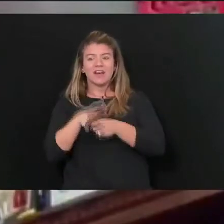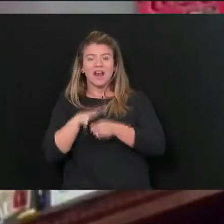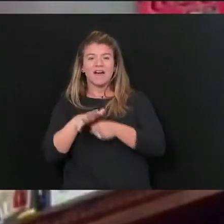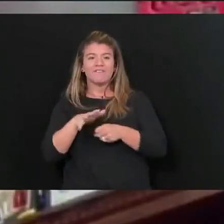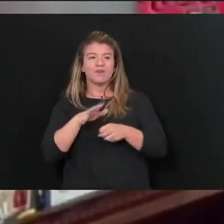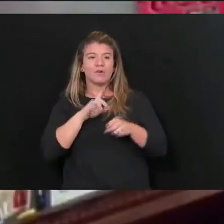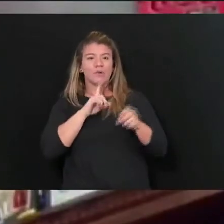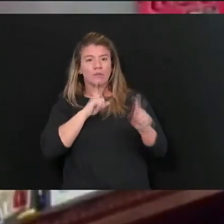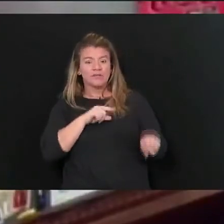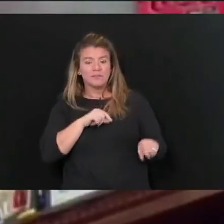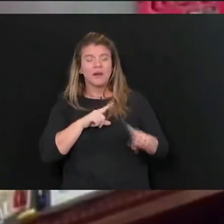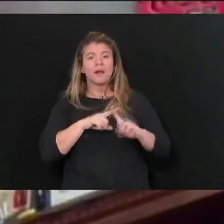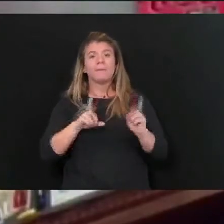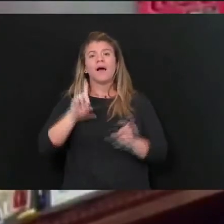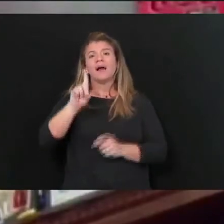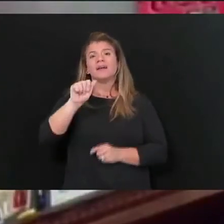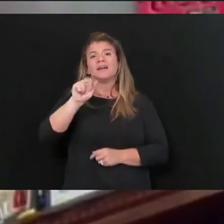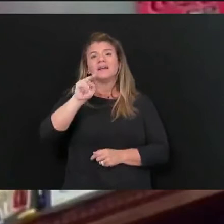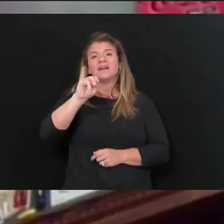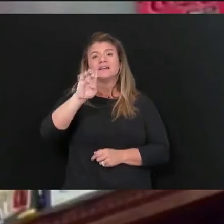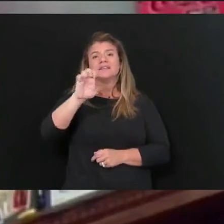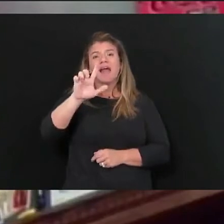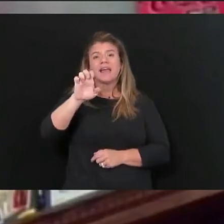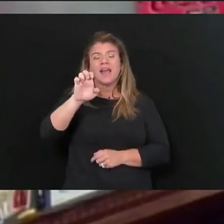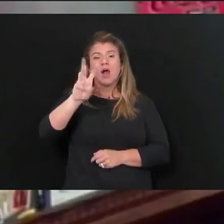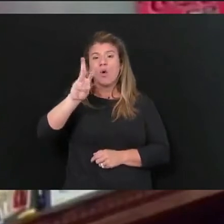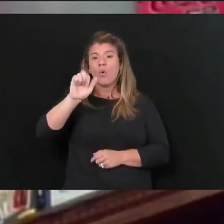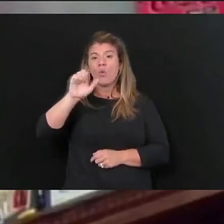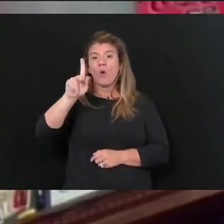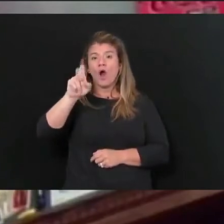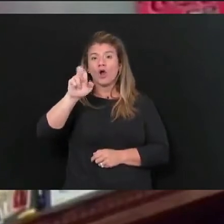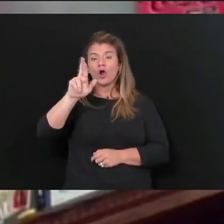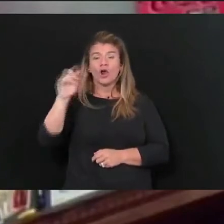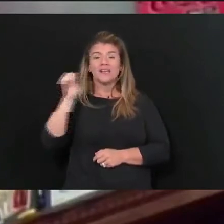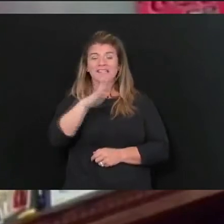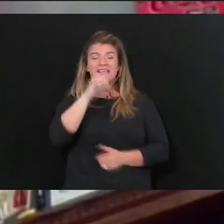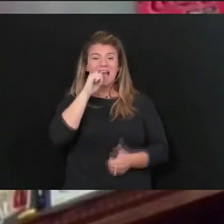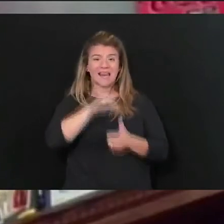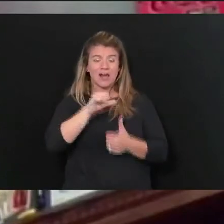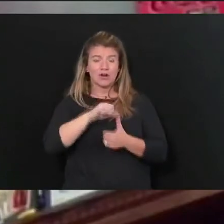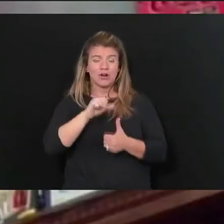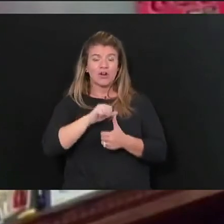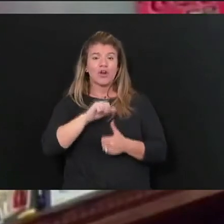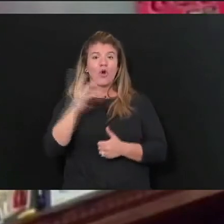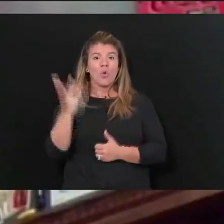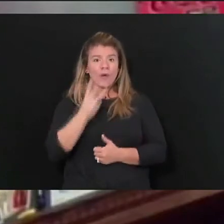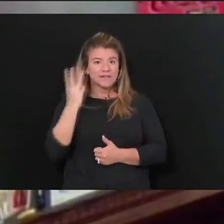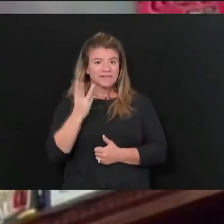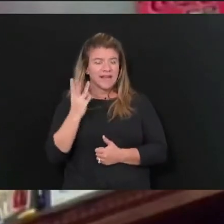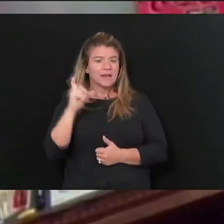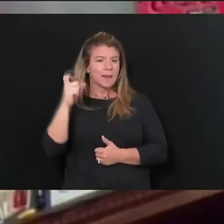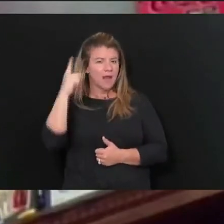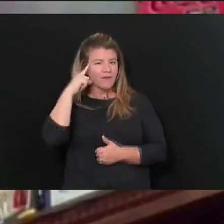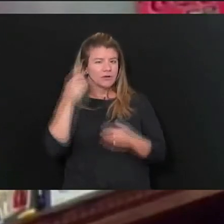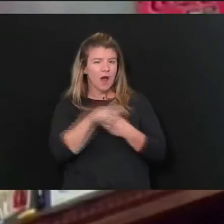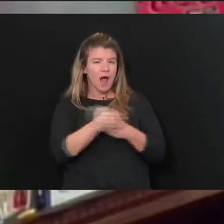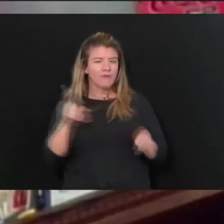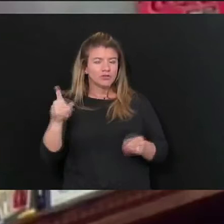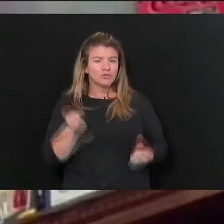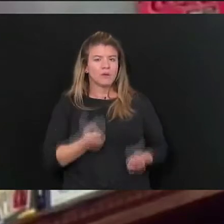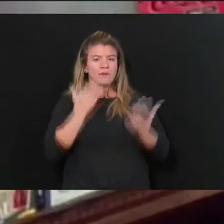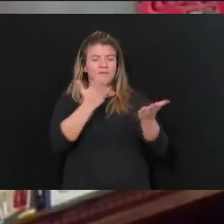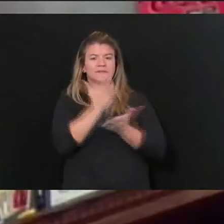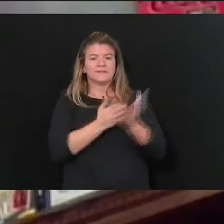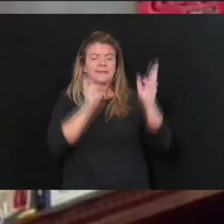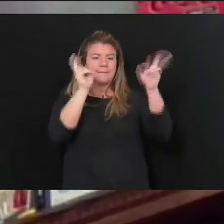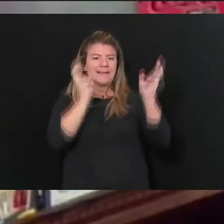Delegate Danielle Walker sent a letter to the governor's office on Wednesday raising some issues of some incidents that